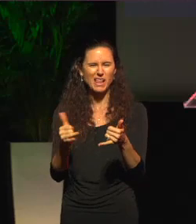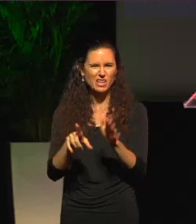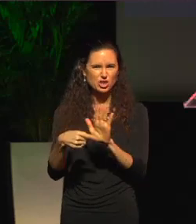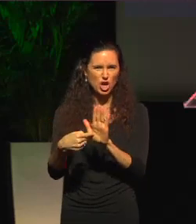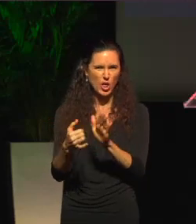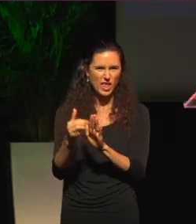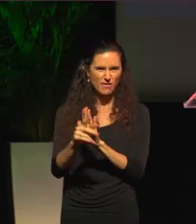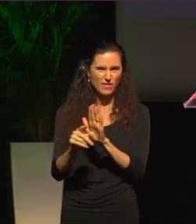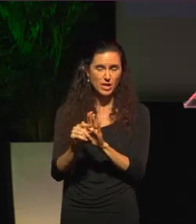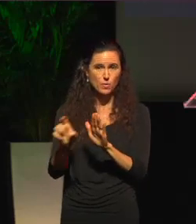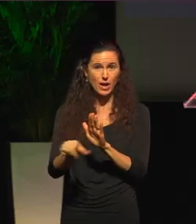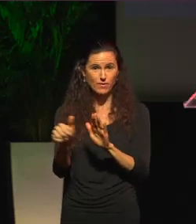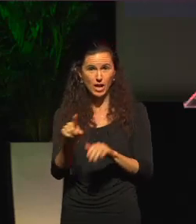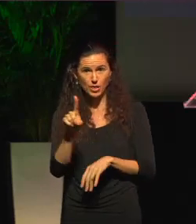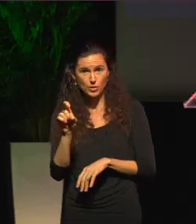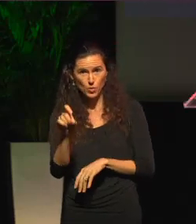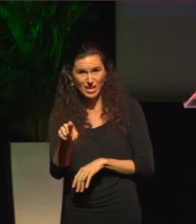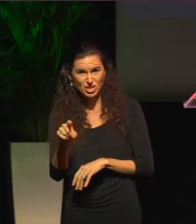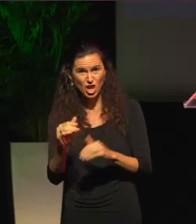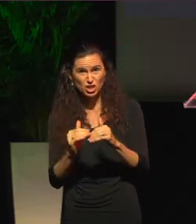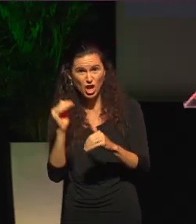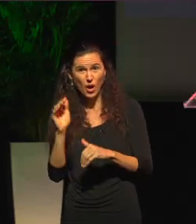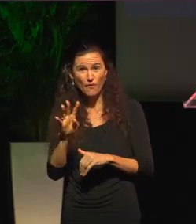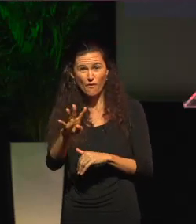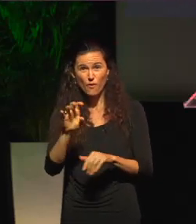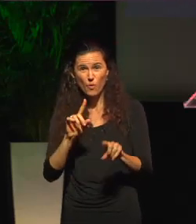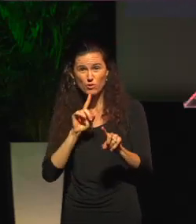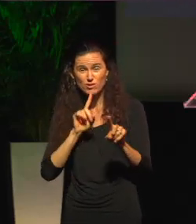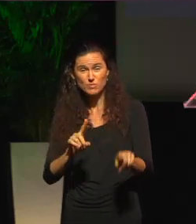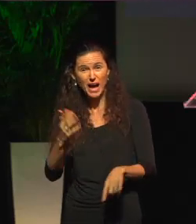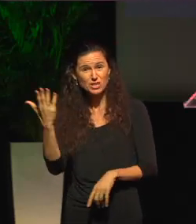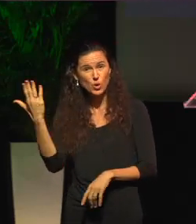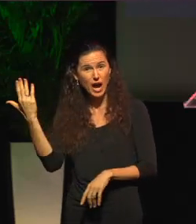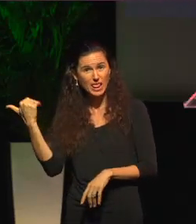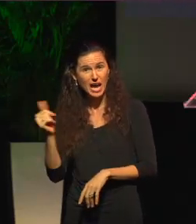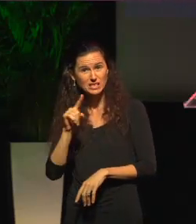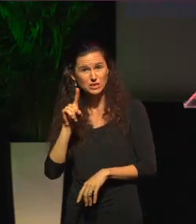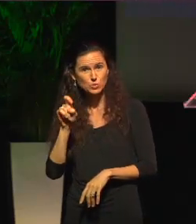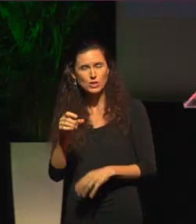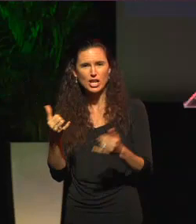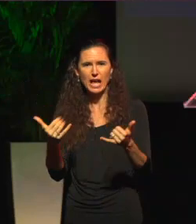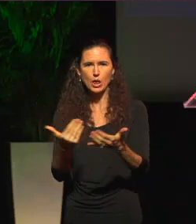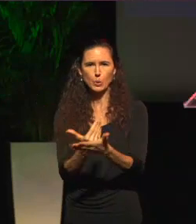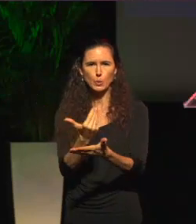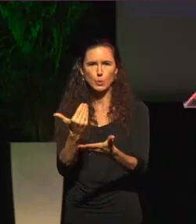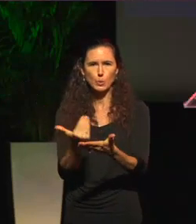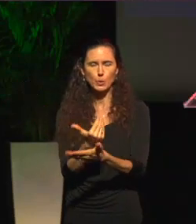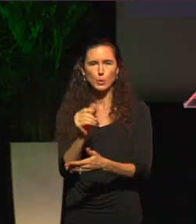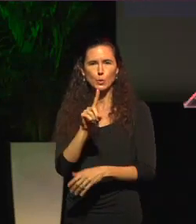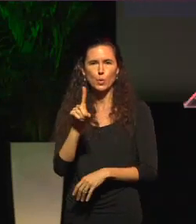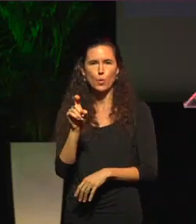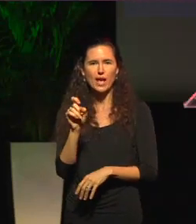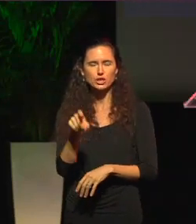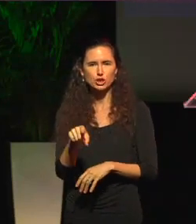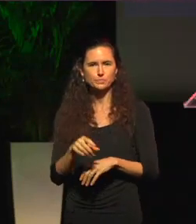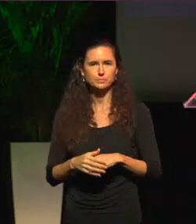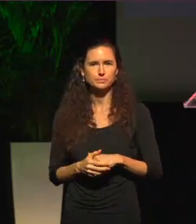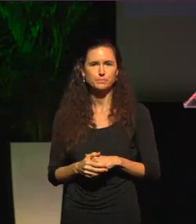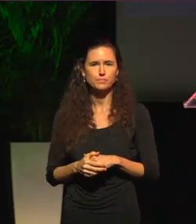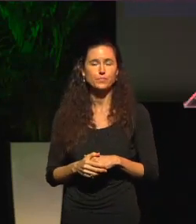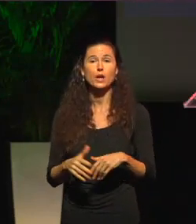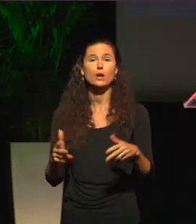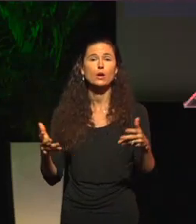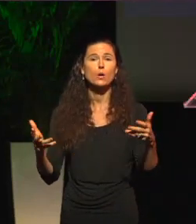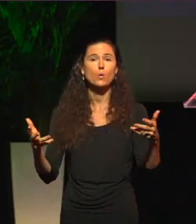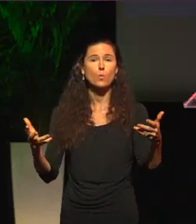quick poll question for you. By the way, over 400 responses to our last poll question. Here's the new poll question for you. What